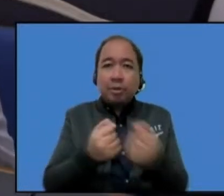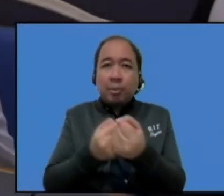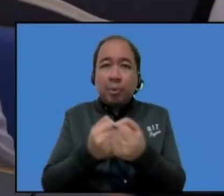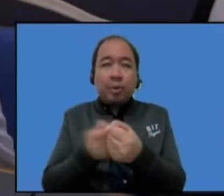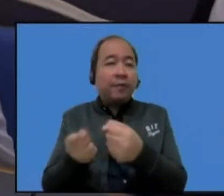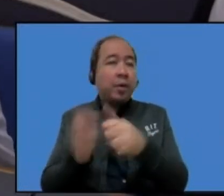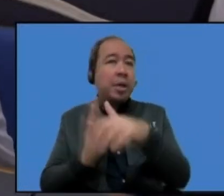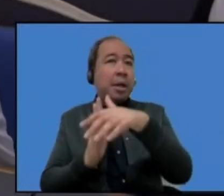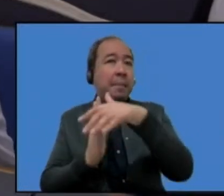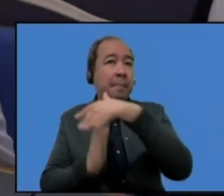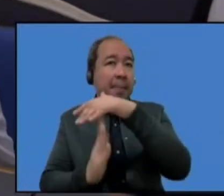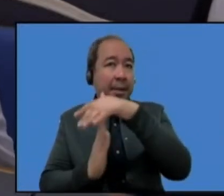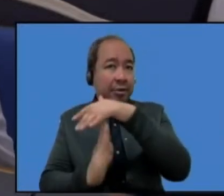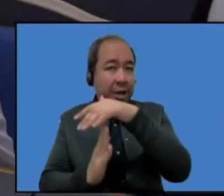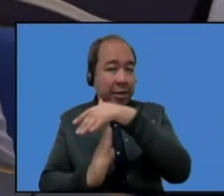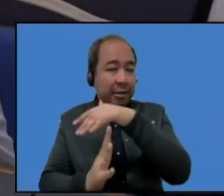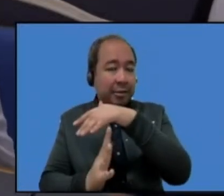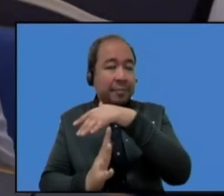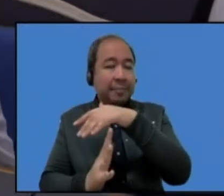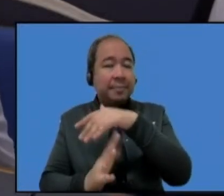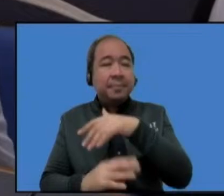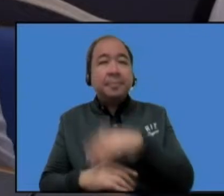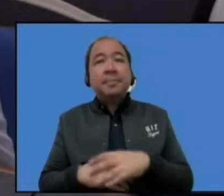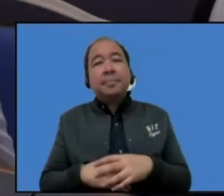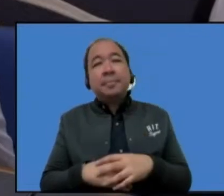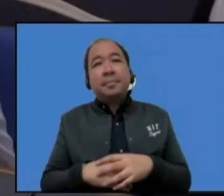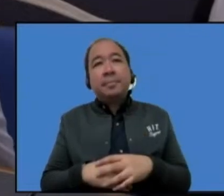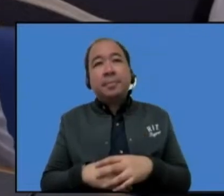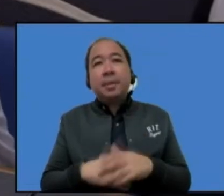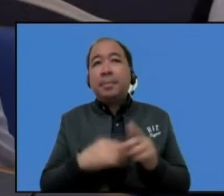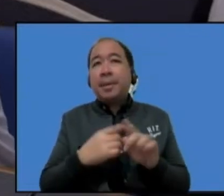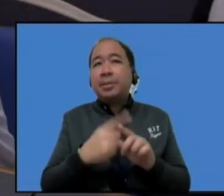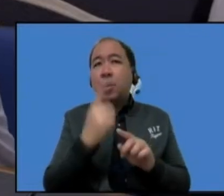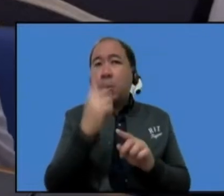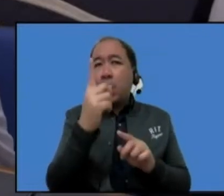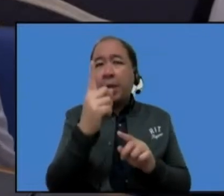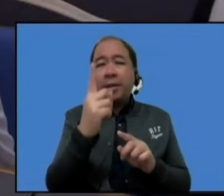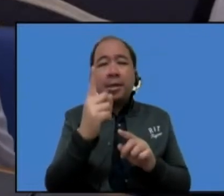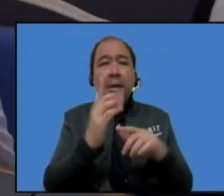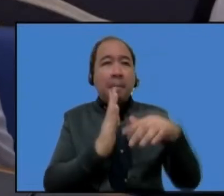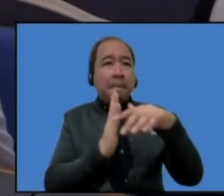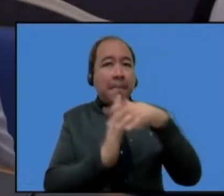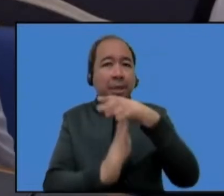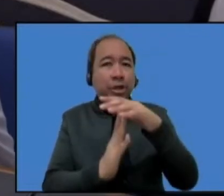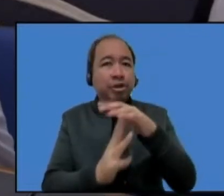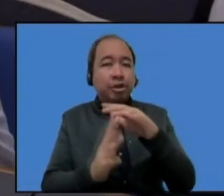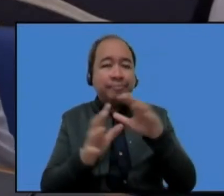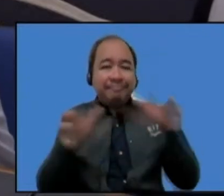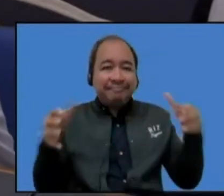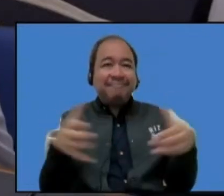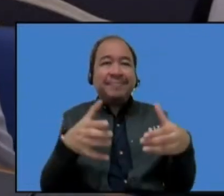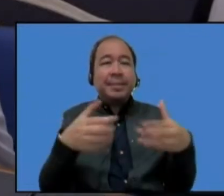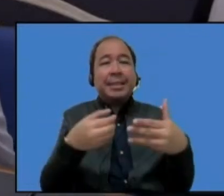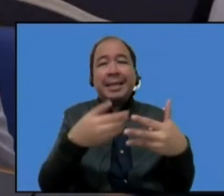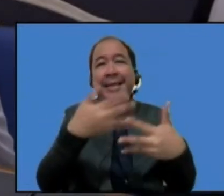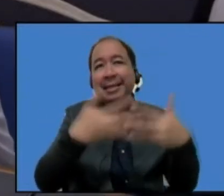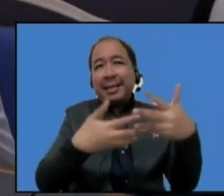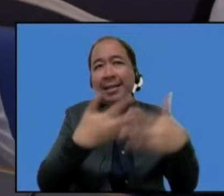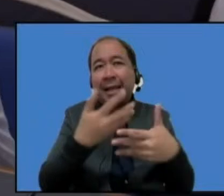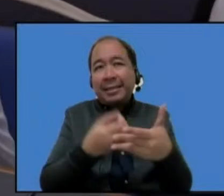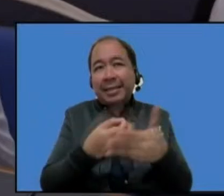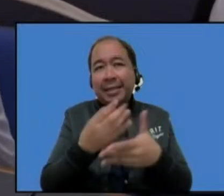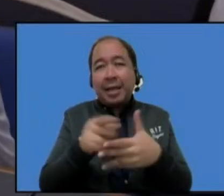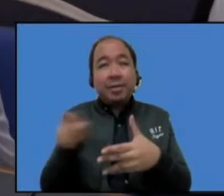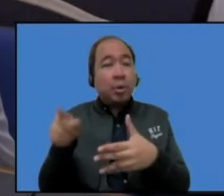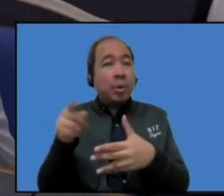inclusivity, and the one migration data. And this is reaffirmed by the head of the Philippine